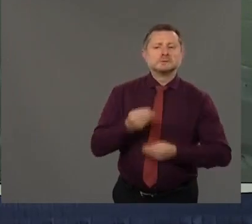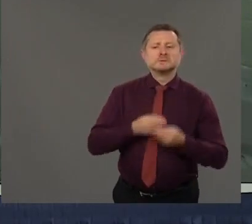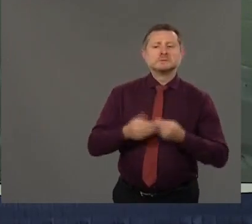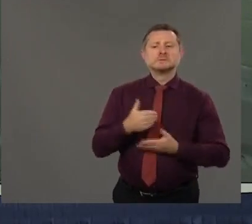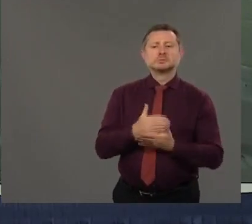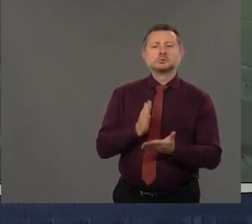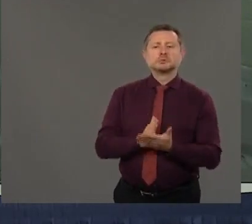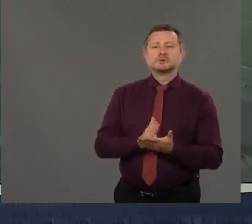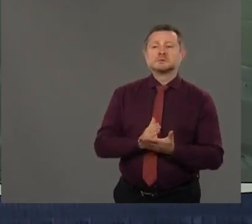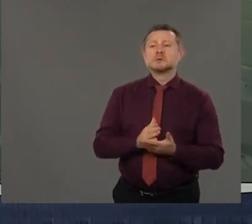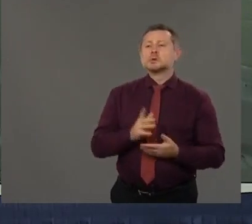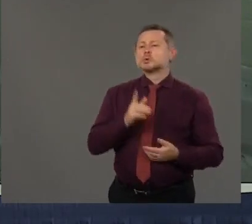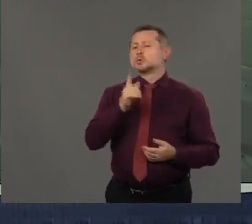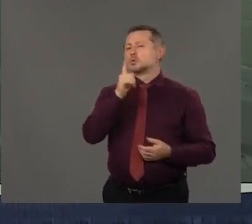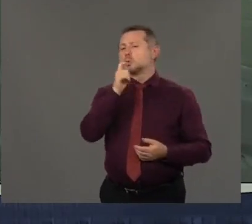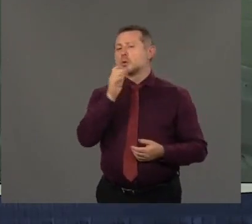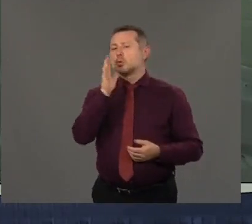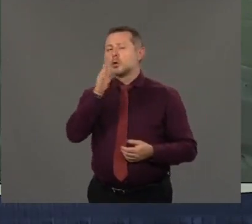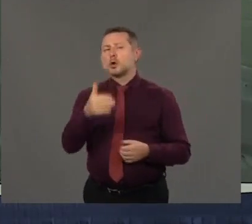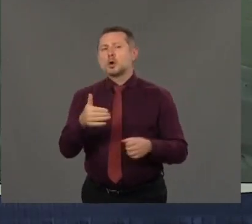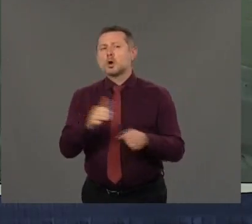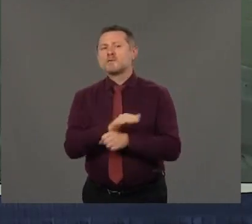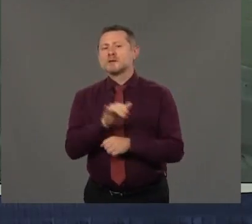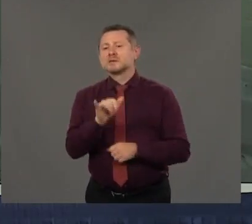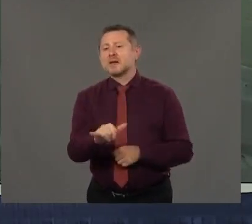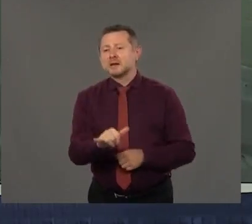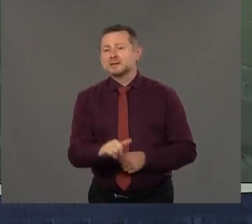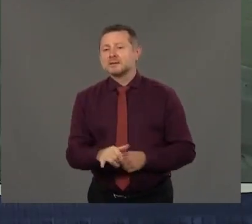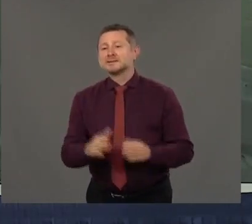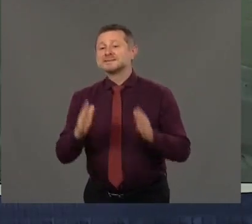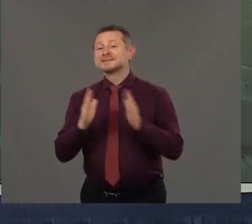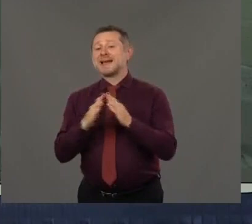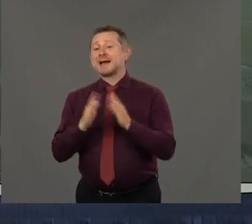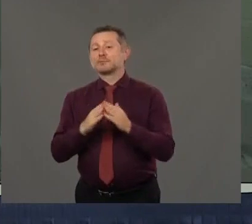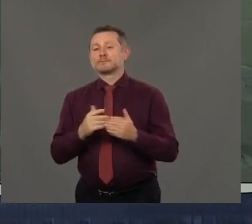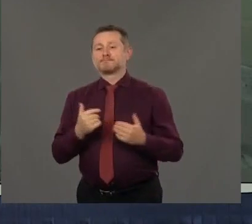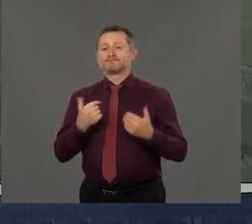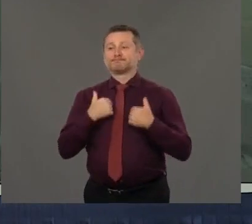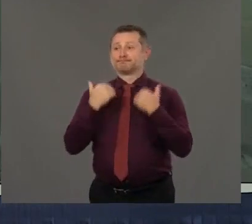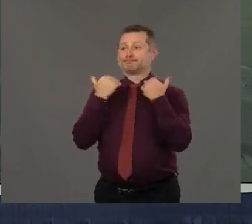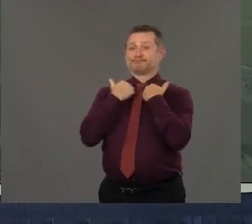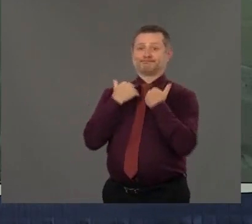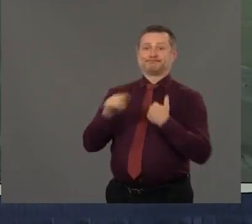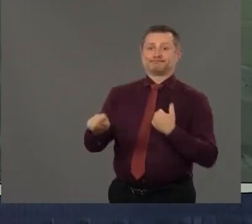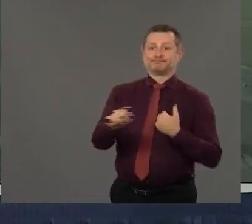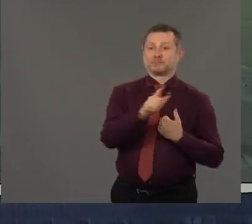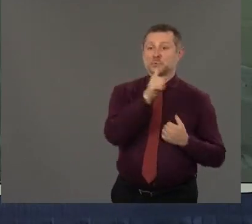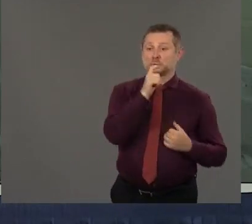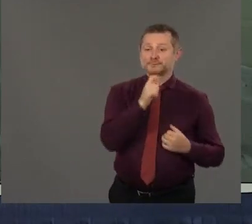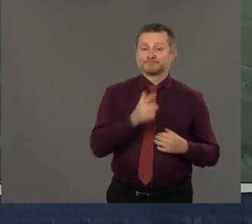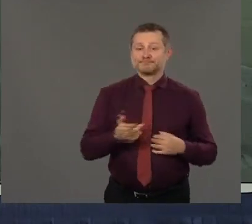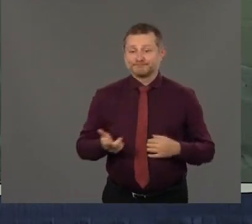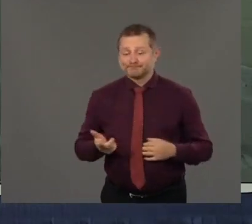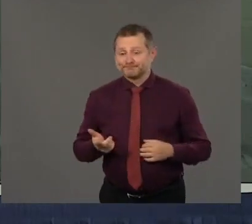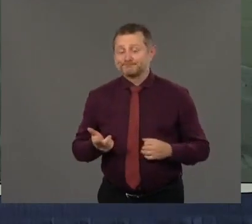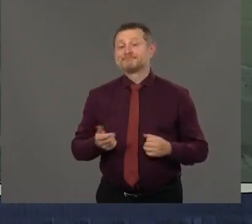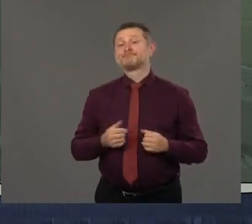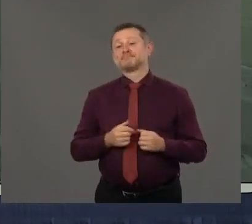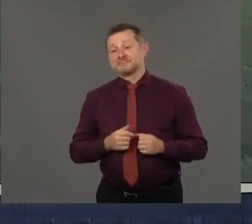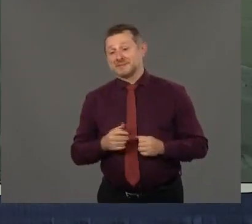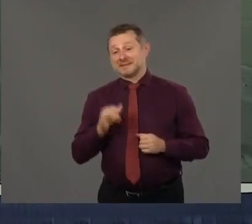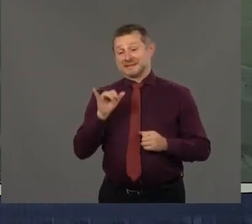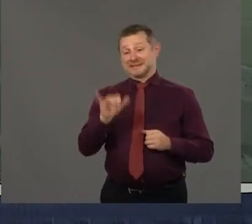who pays if a municipality gets into trouble? The cities are created by the